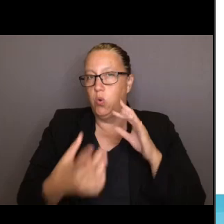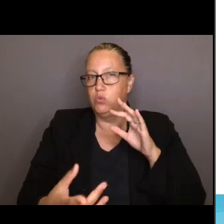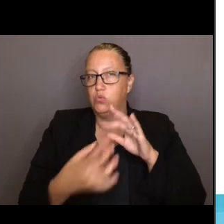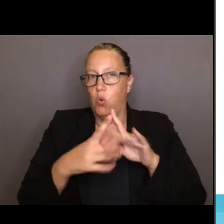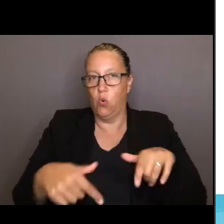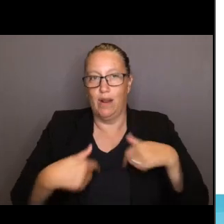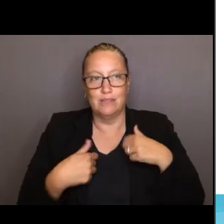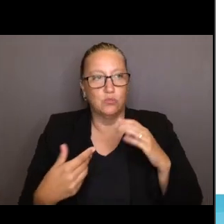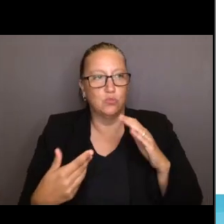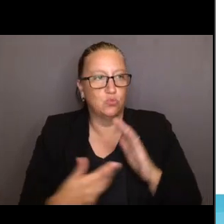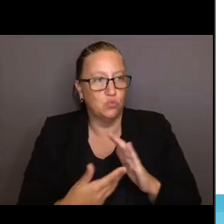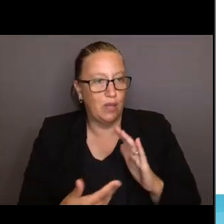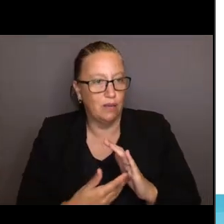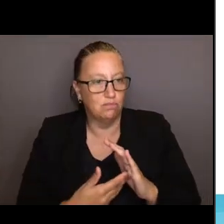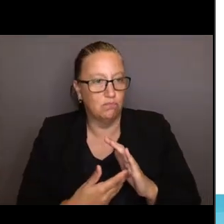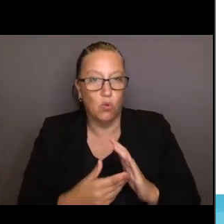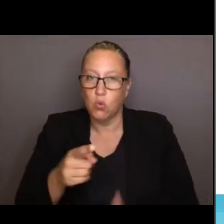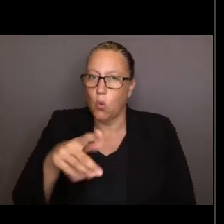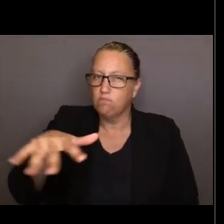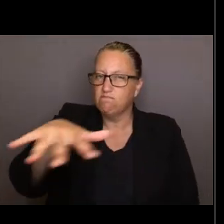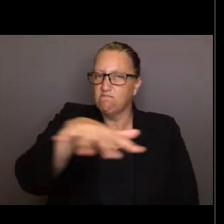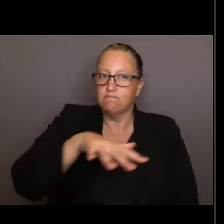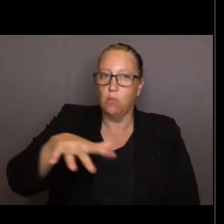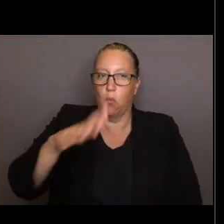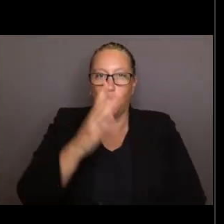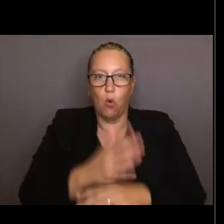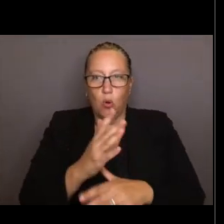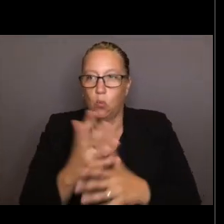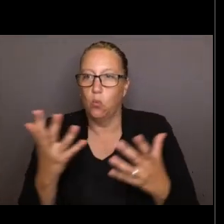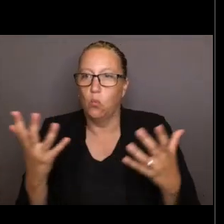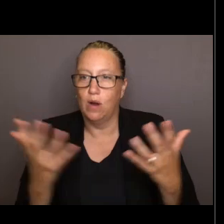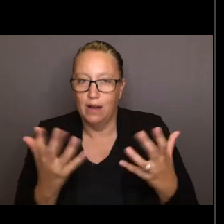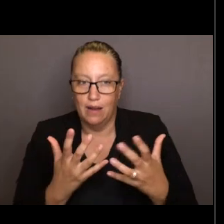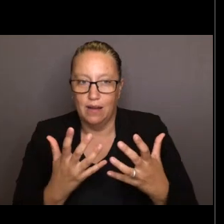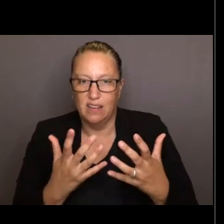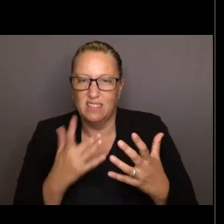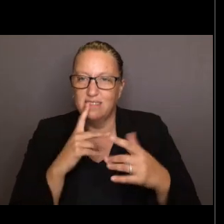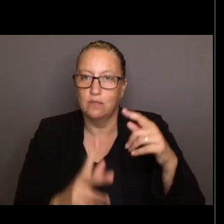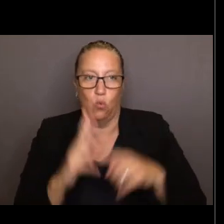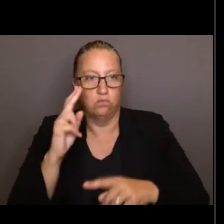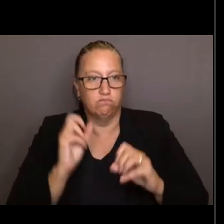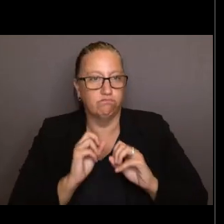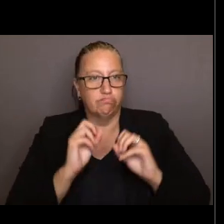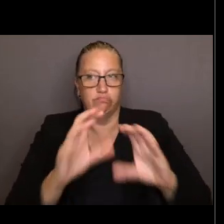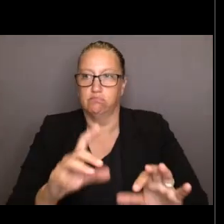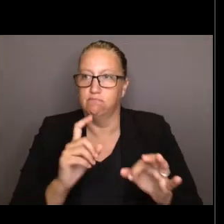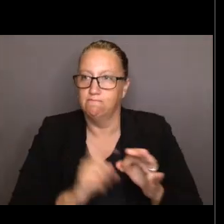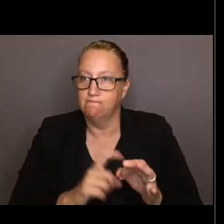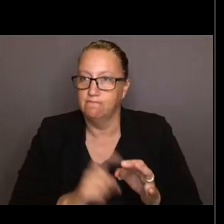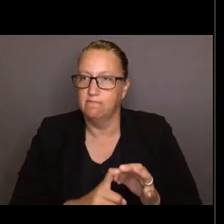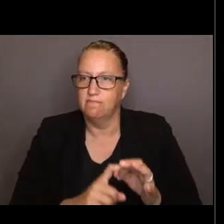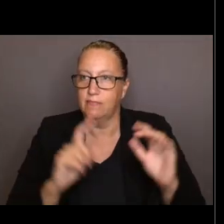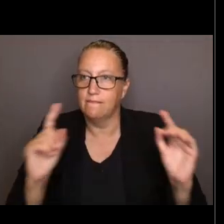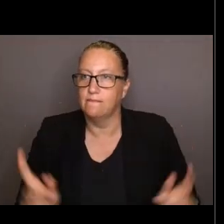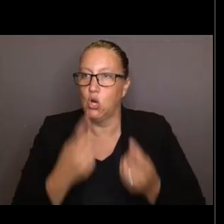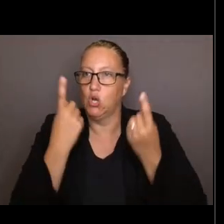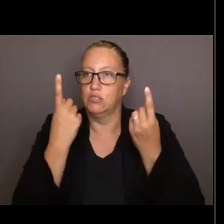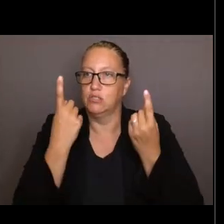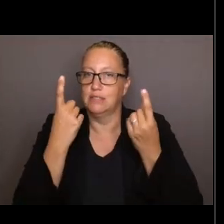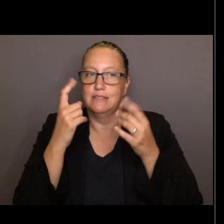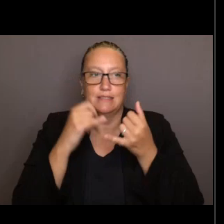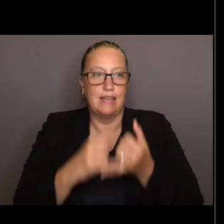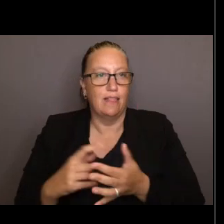what region do you work in? And I'll just launch that for you now so you can pop your answers in. So the first option is South East Queensland, there's Far